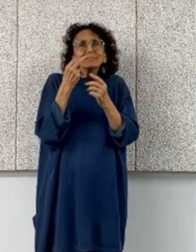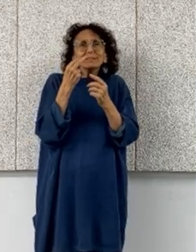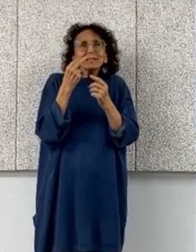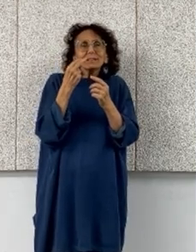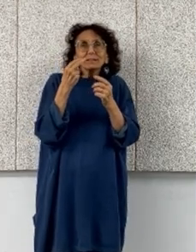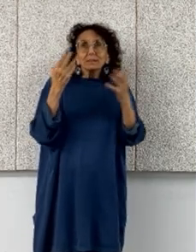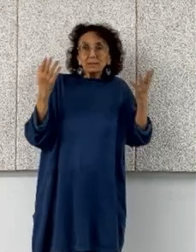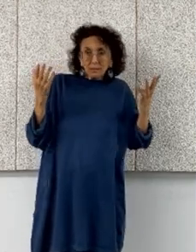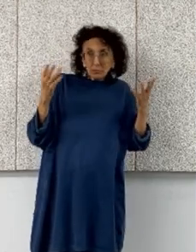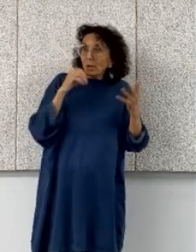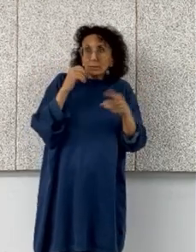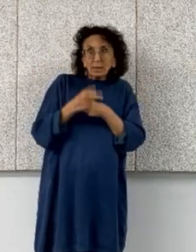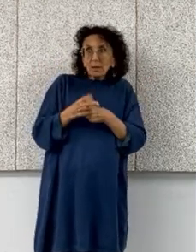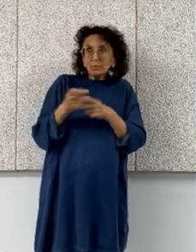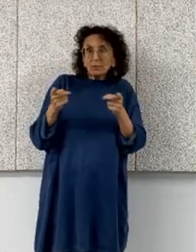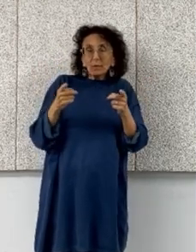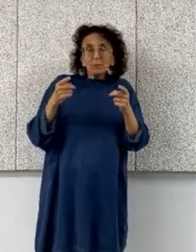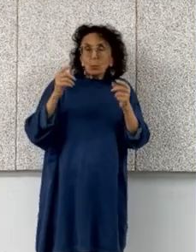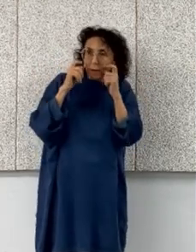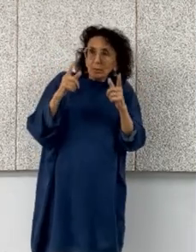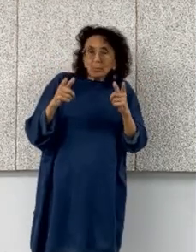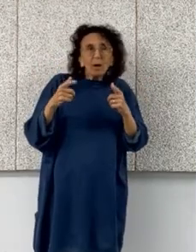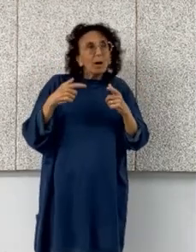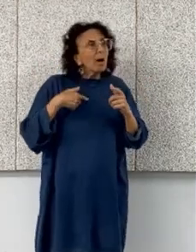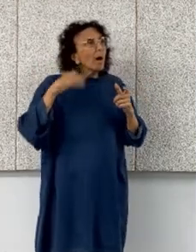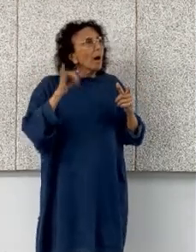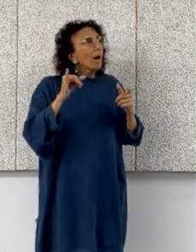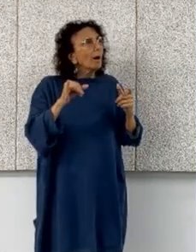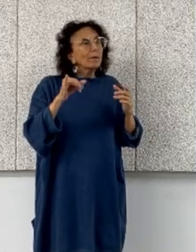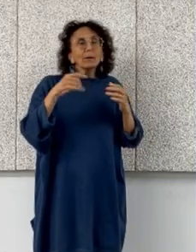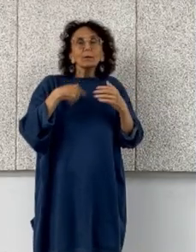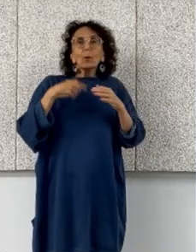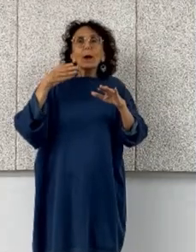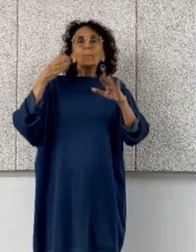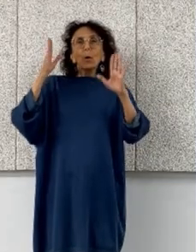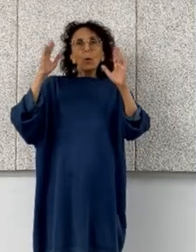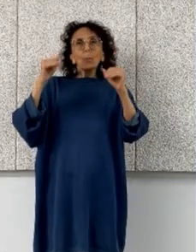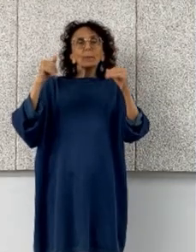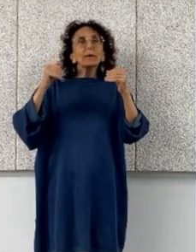what is mm-hmm. this? And mm-hmm. I'm hoping that the year click over